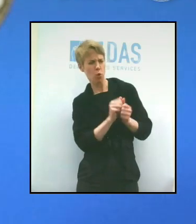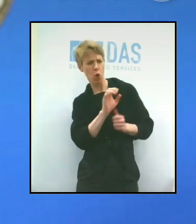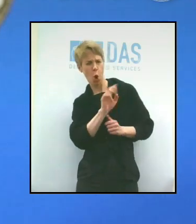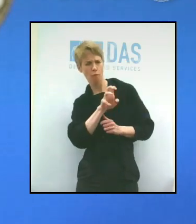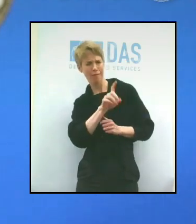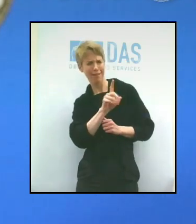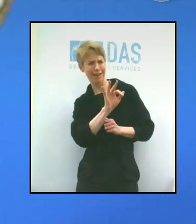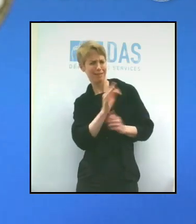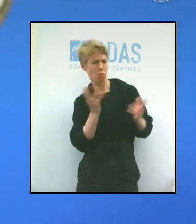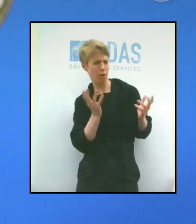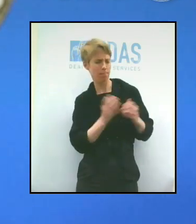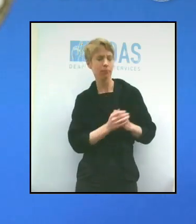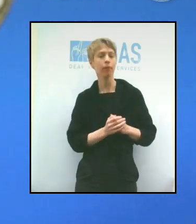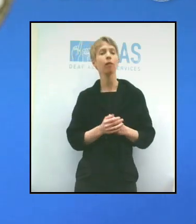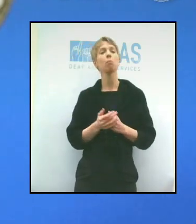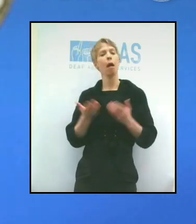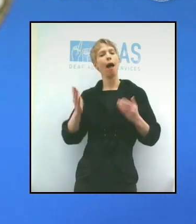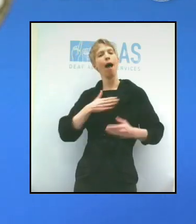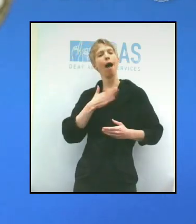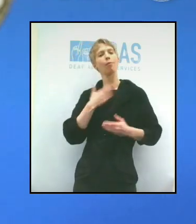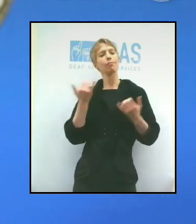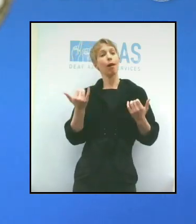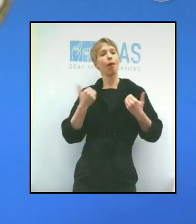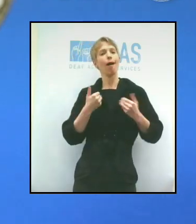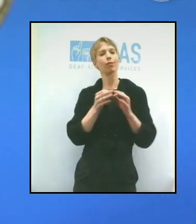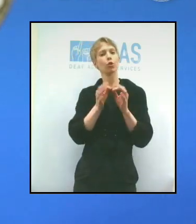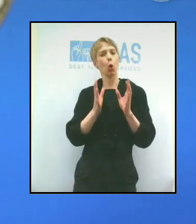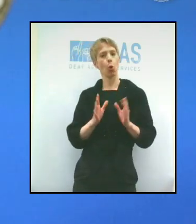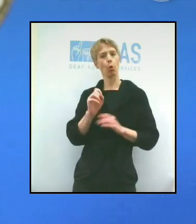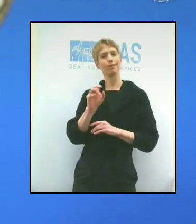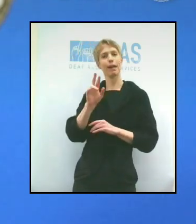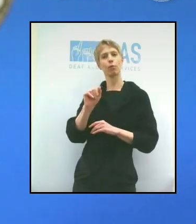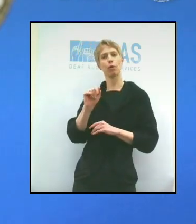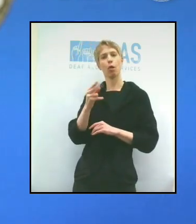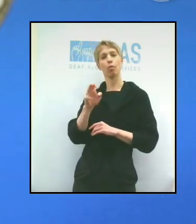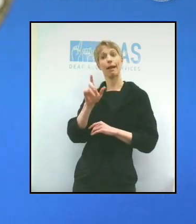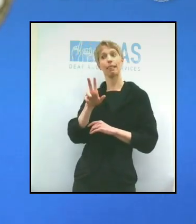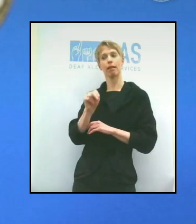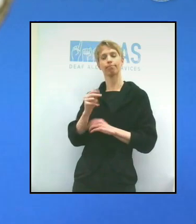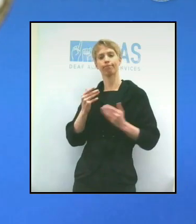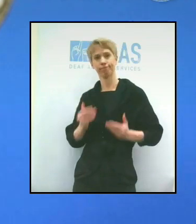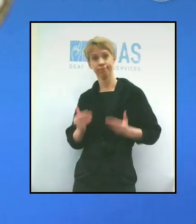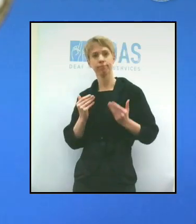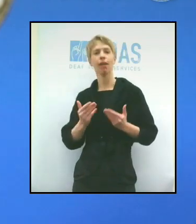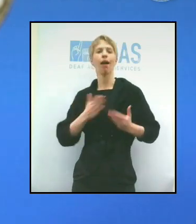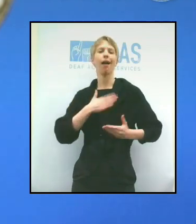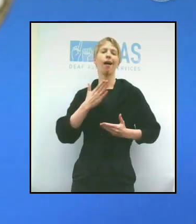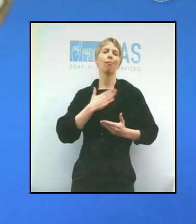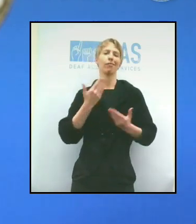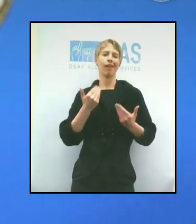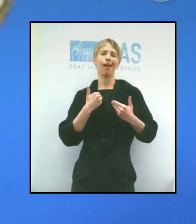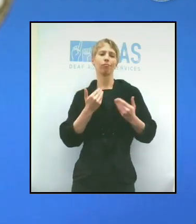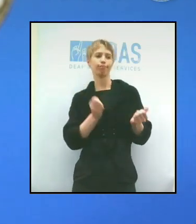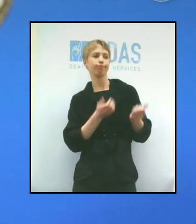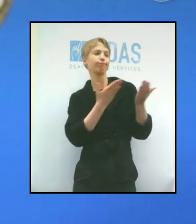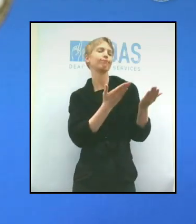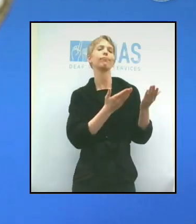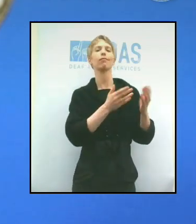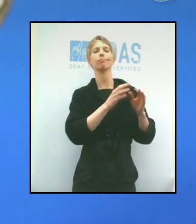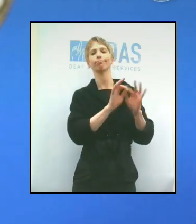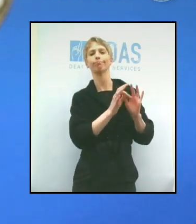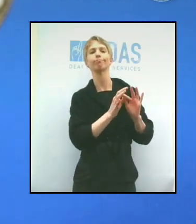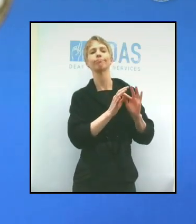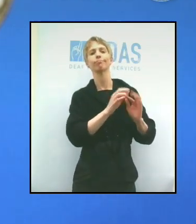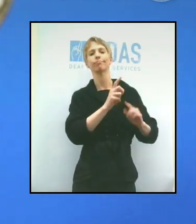and I appreciate her work as she provides the American Sign Language for those that may have a hearing impairment. You have me